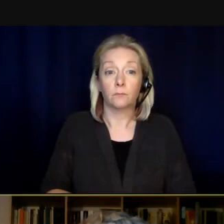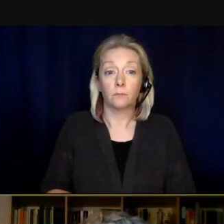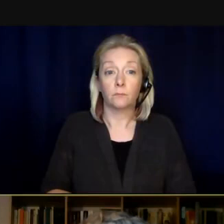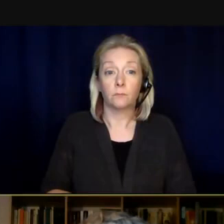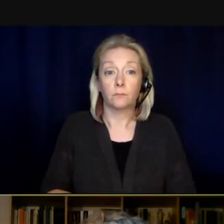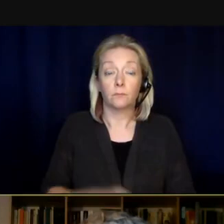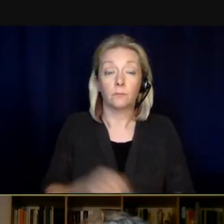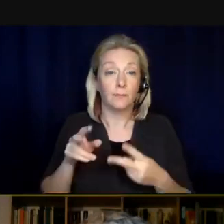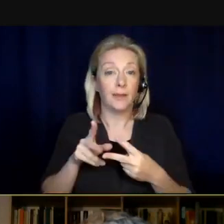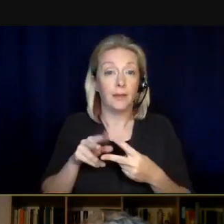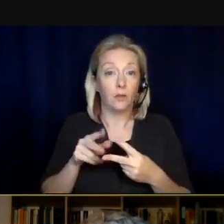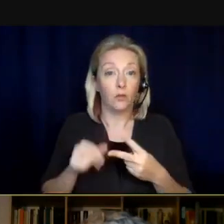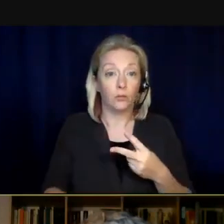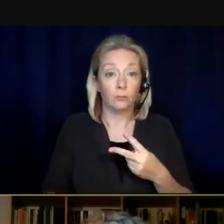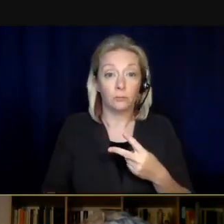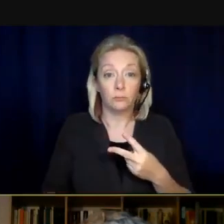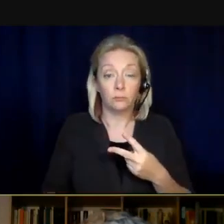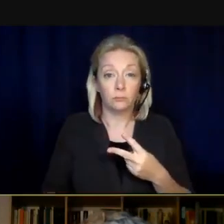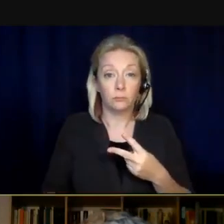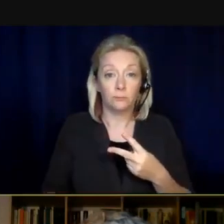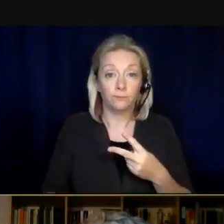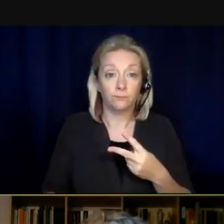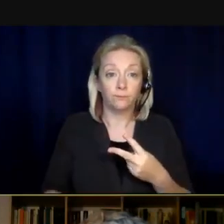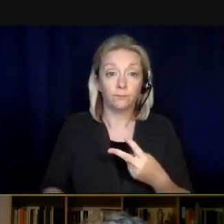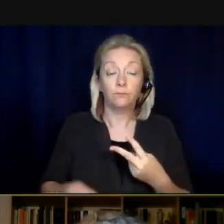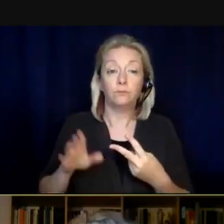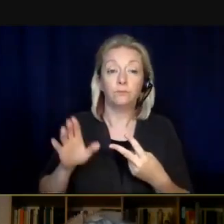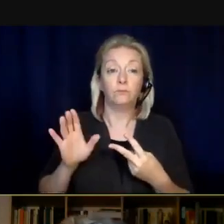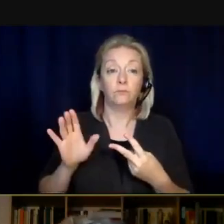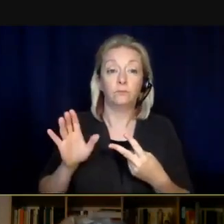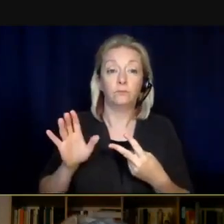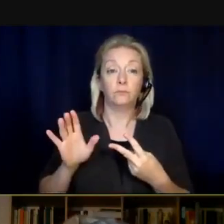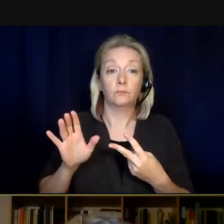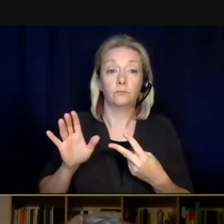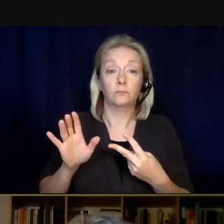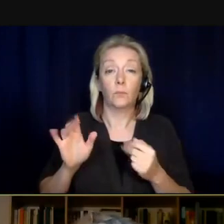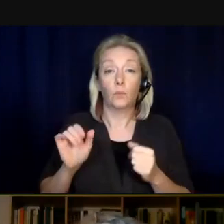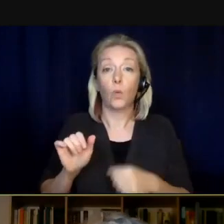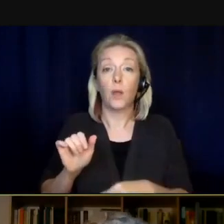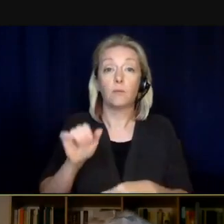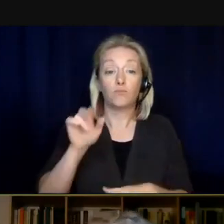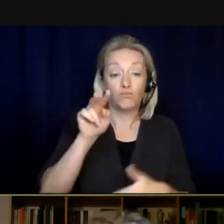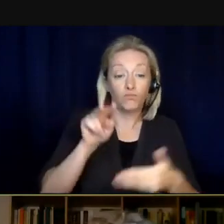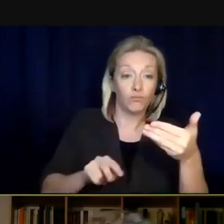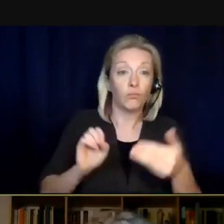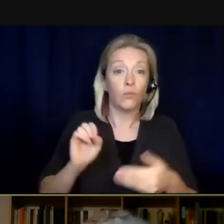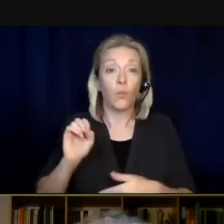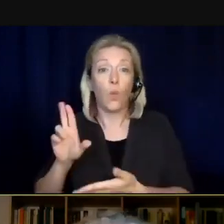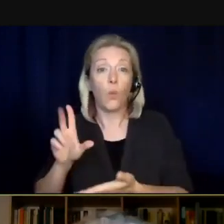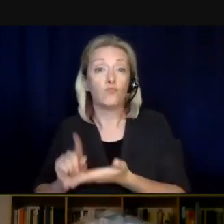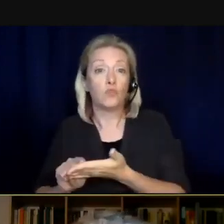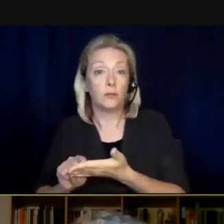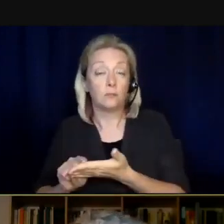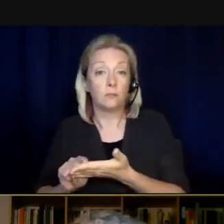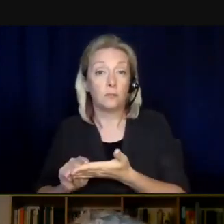that. But that's the only thing that you can do other than looking from the dictionary. We have other tools that